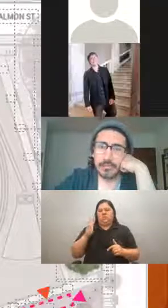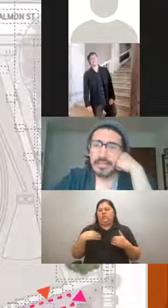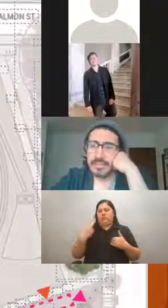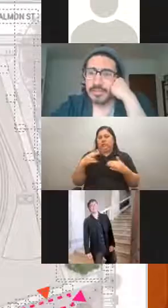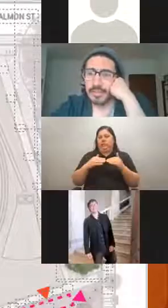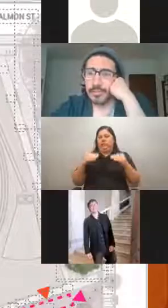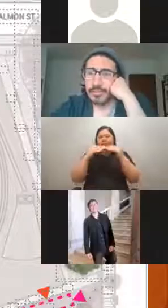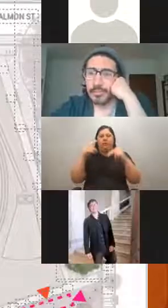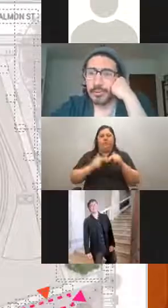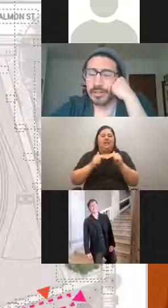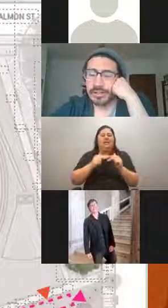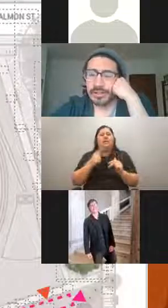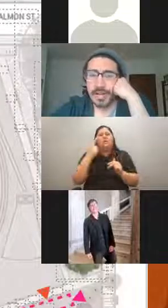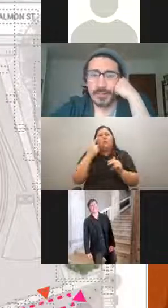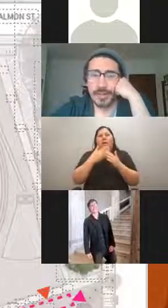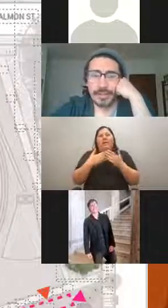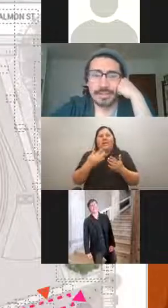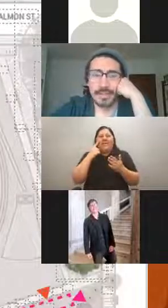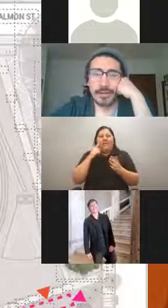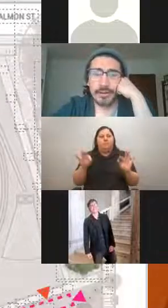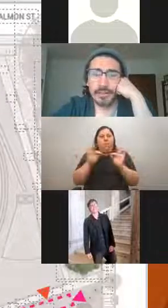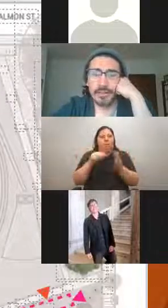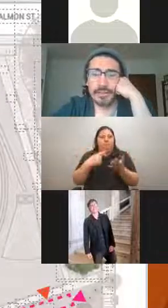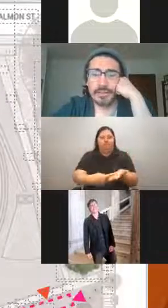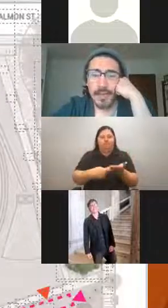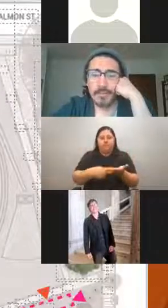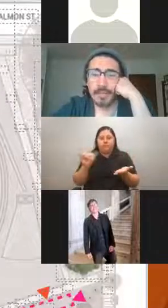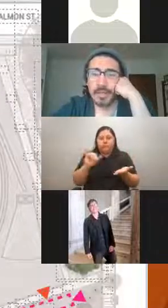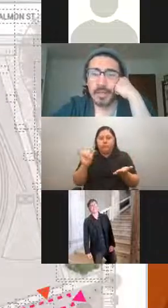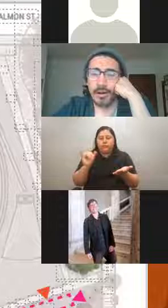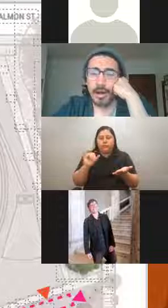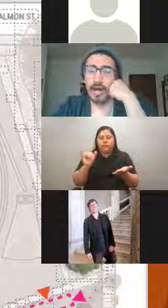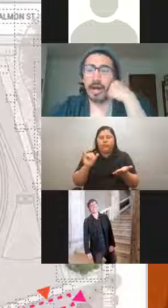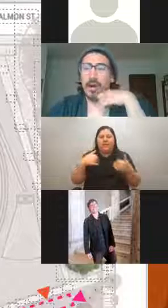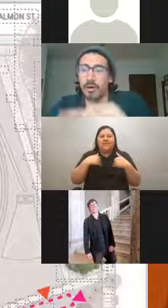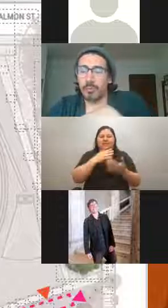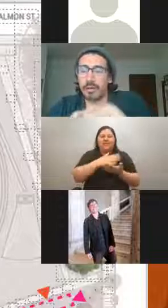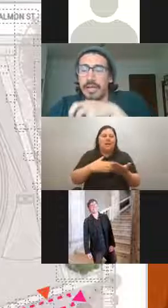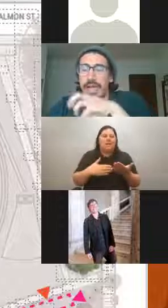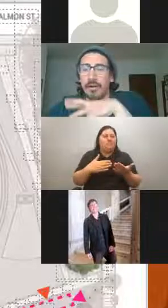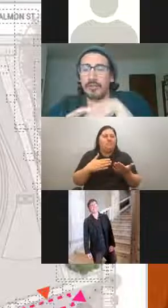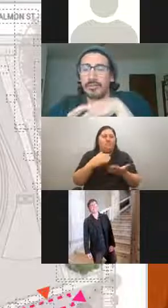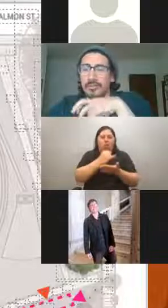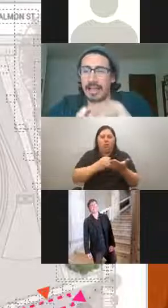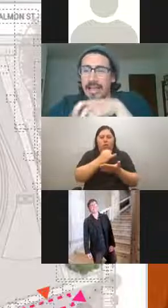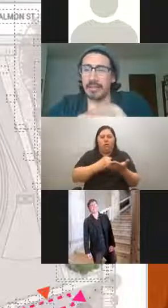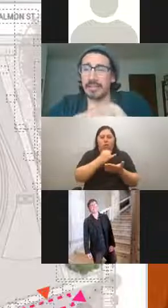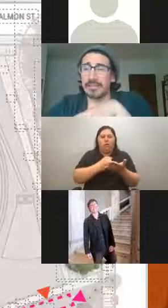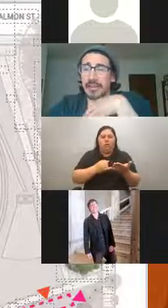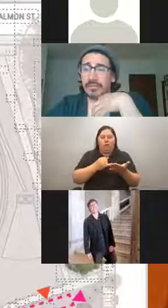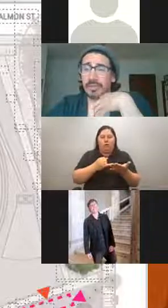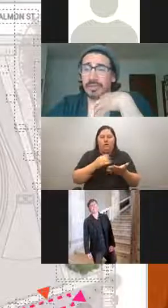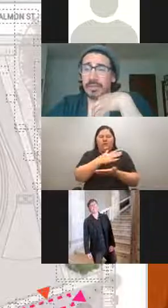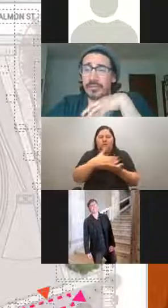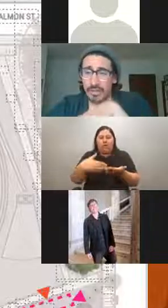I think one of the things that's also really important to talk about is that there is some artwork and also design elements